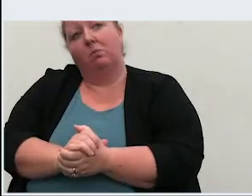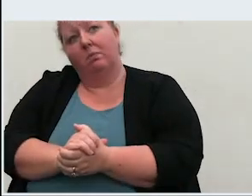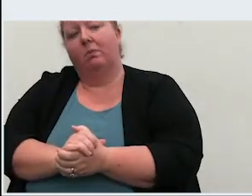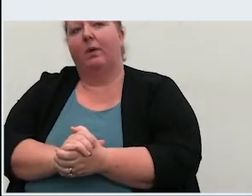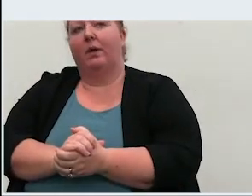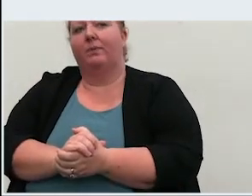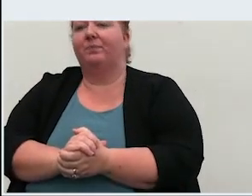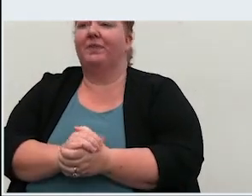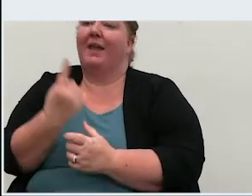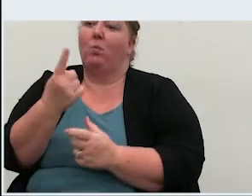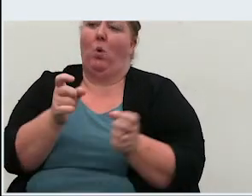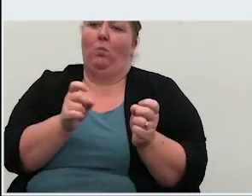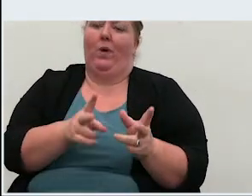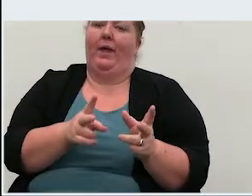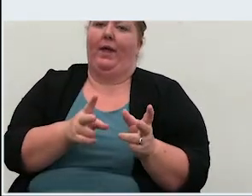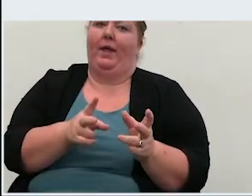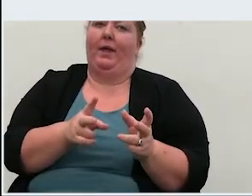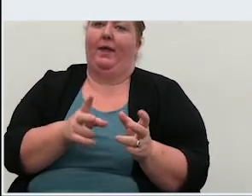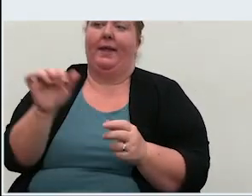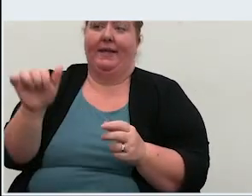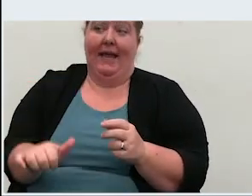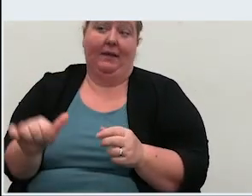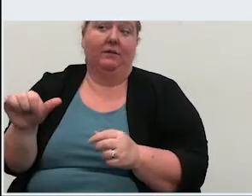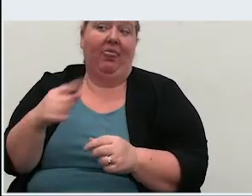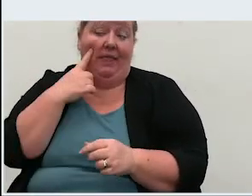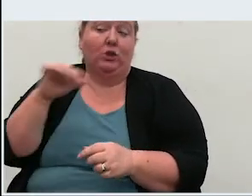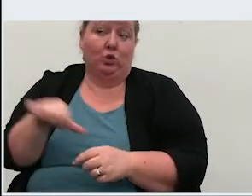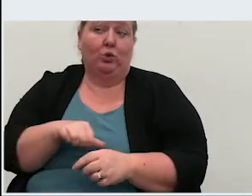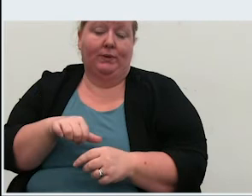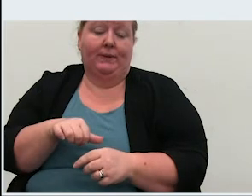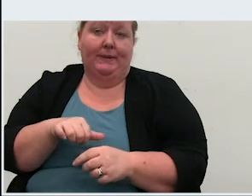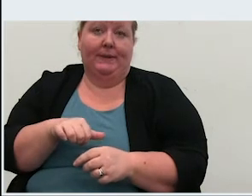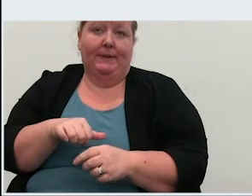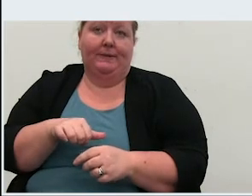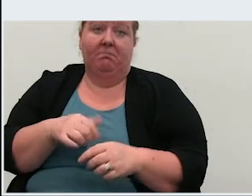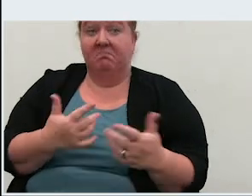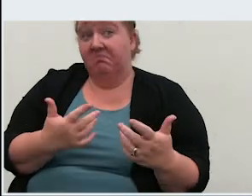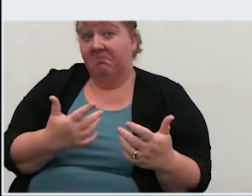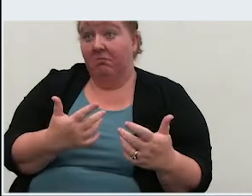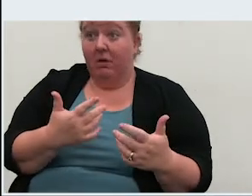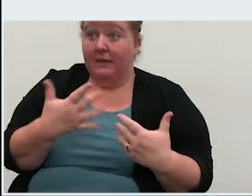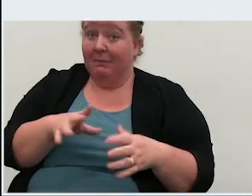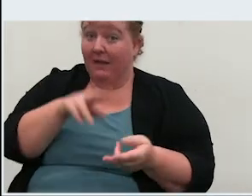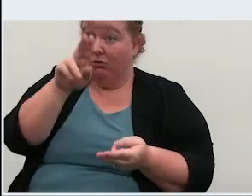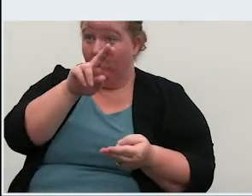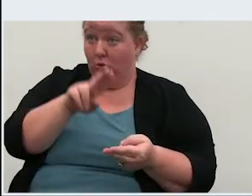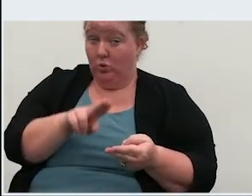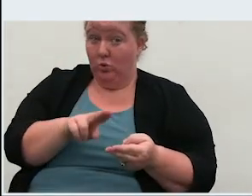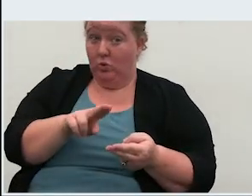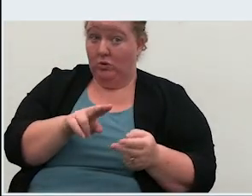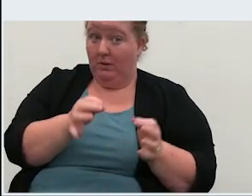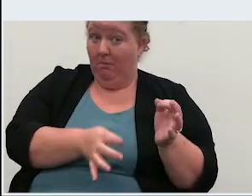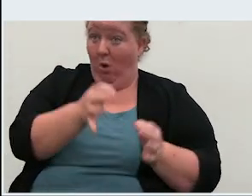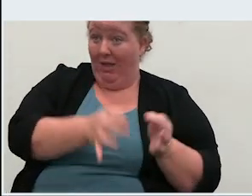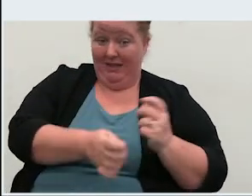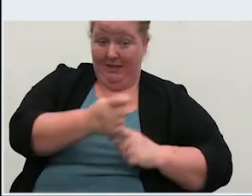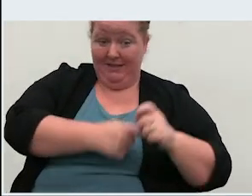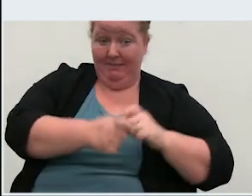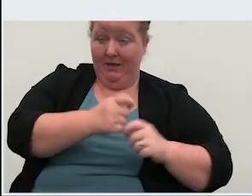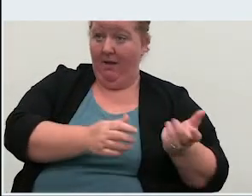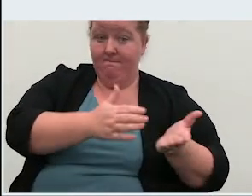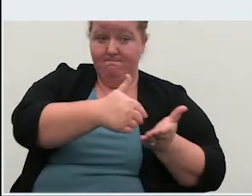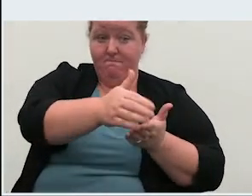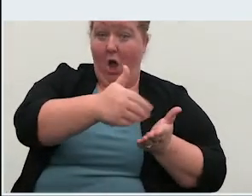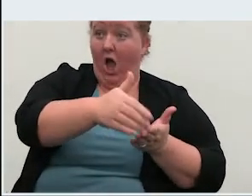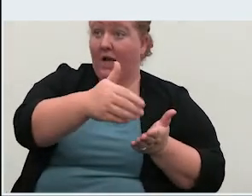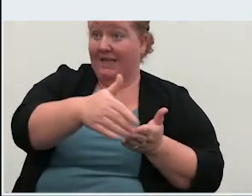Well, in one sense, yes, I think we should, because it has reduced politics to being a